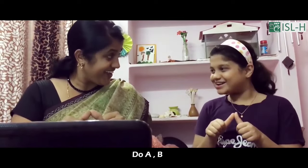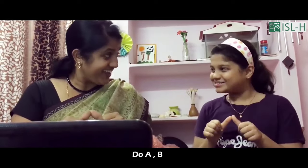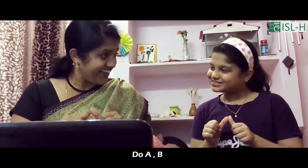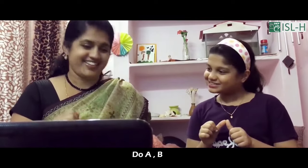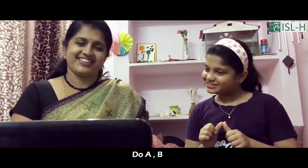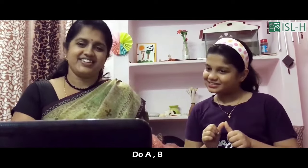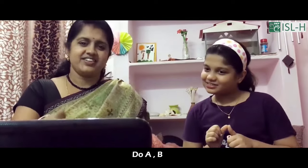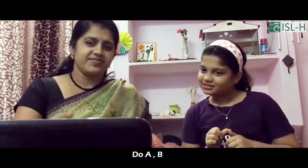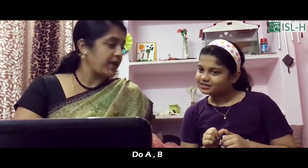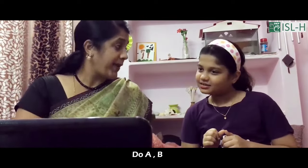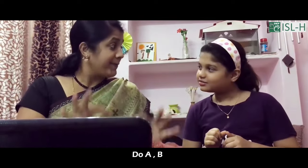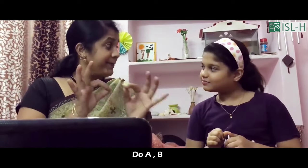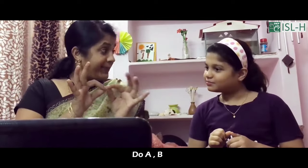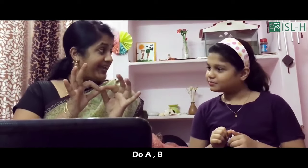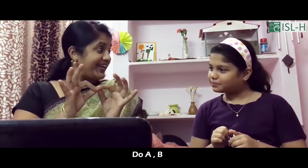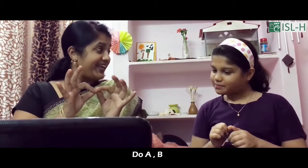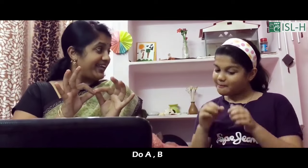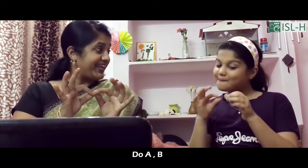Due. A.